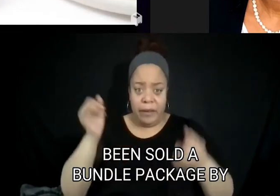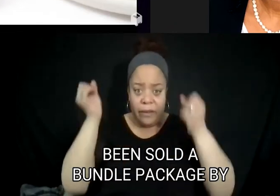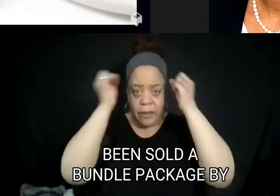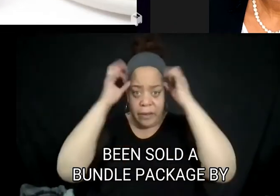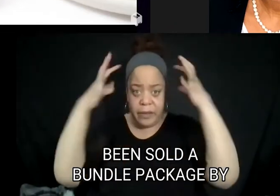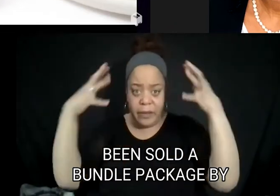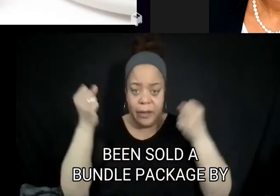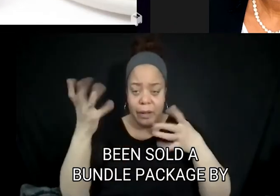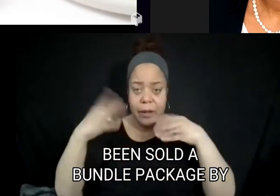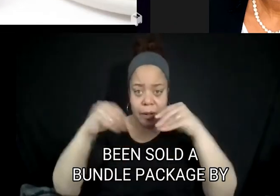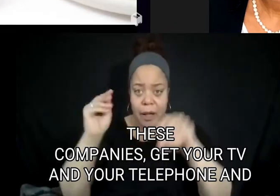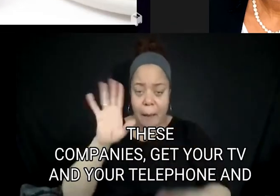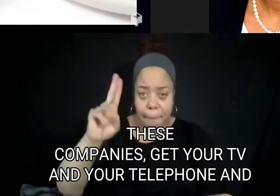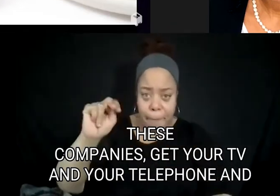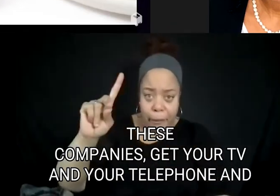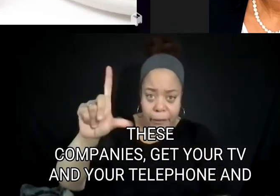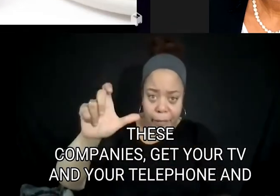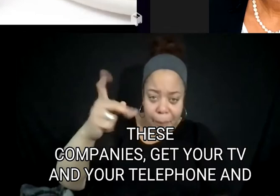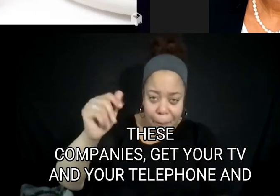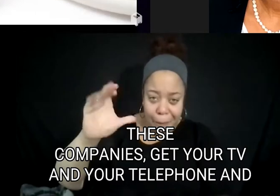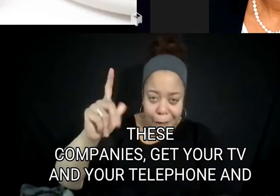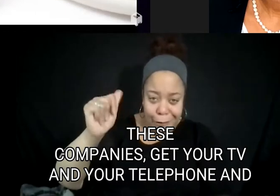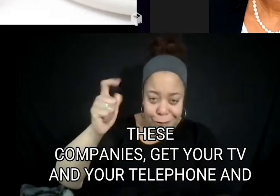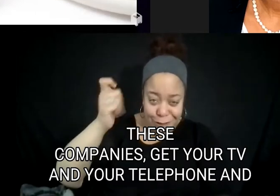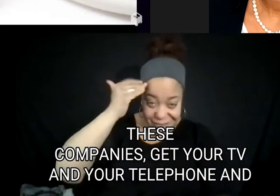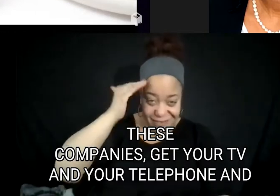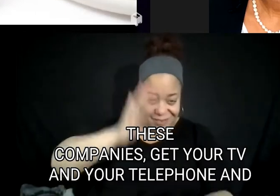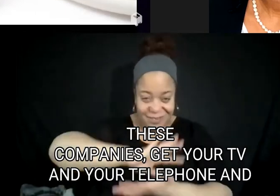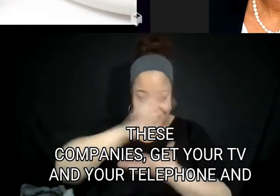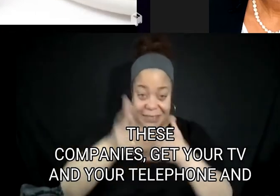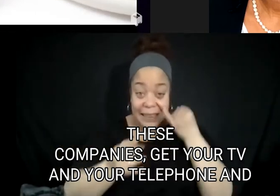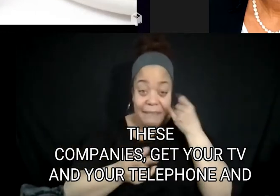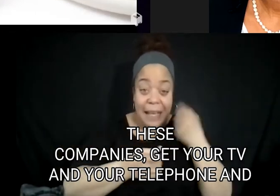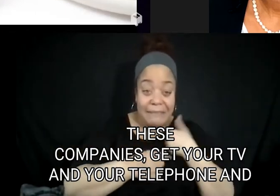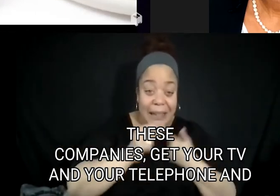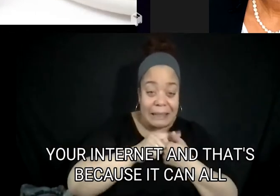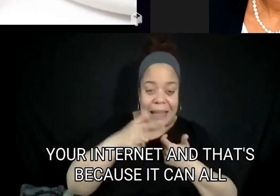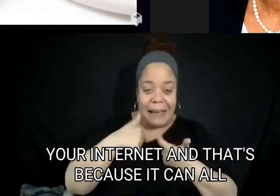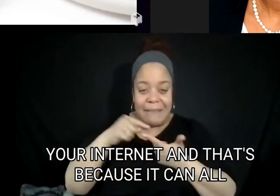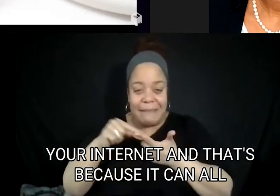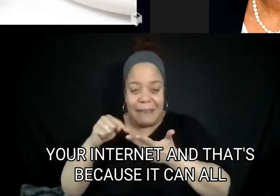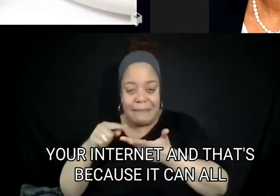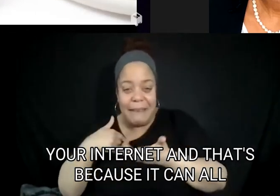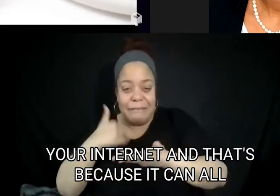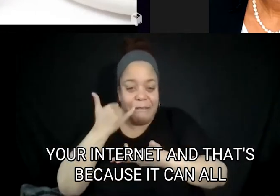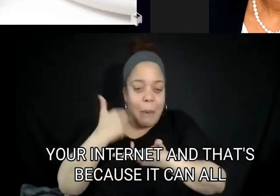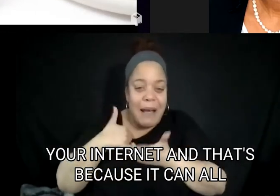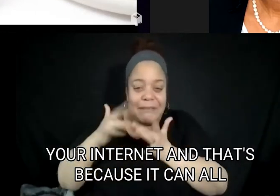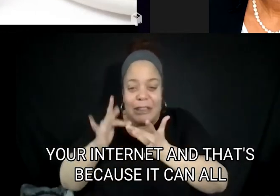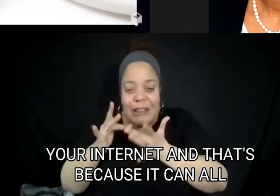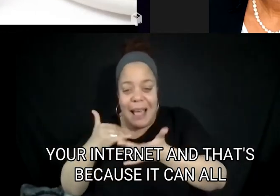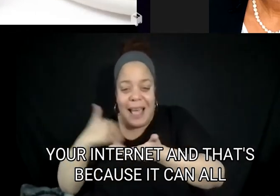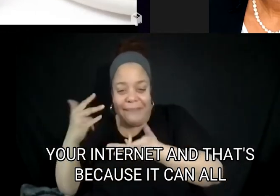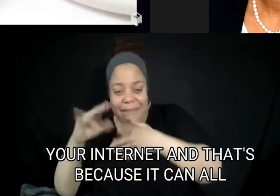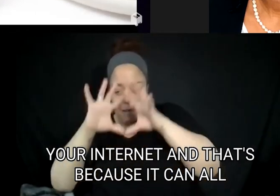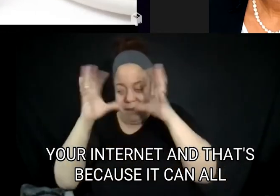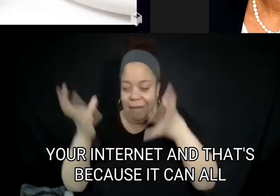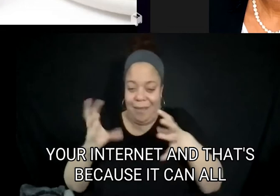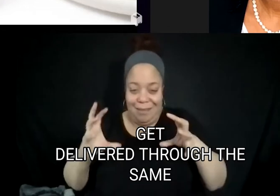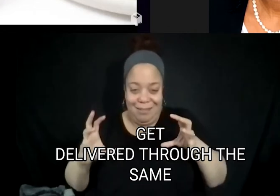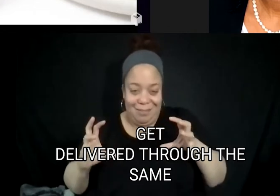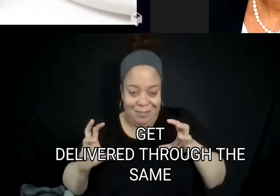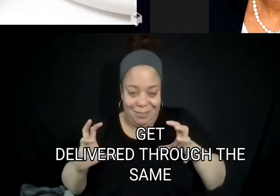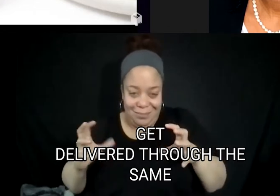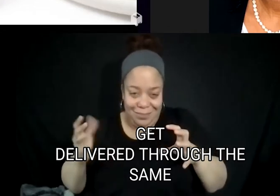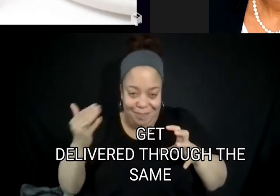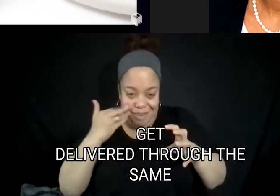internet. And that's because it can all get delivered through the same infrastructure. So as we get to the present